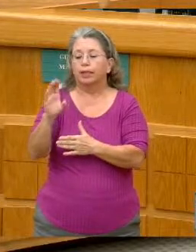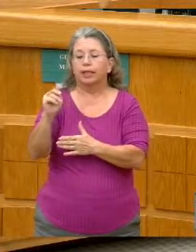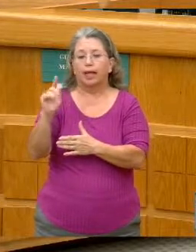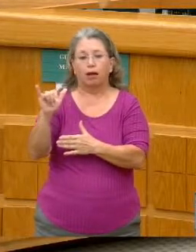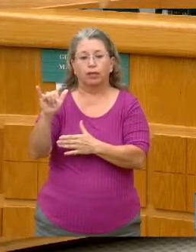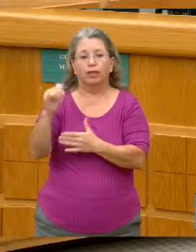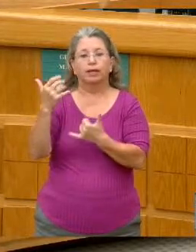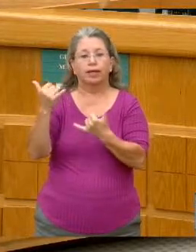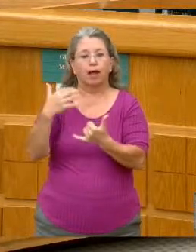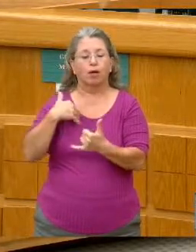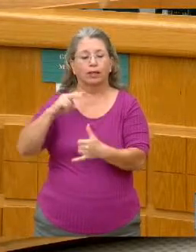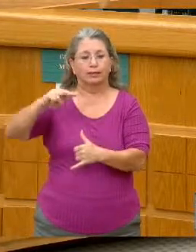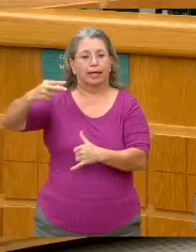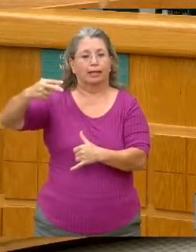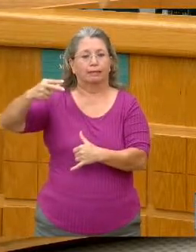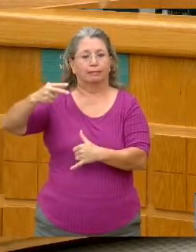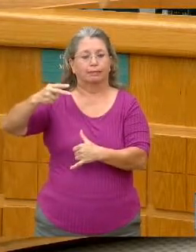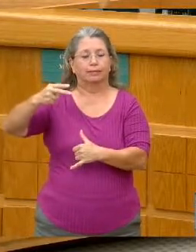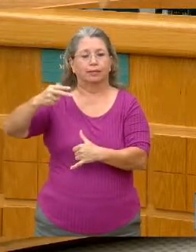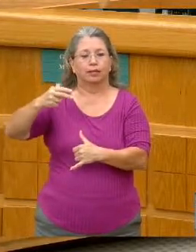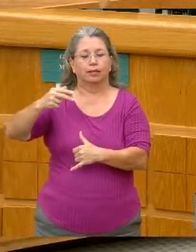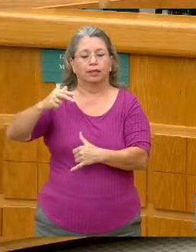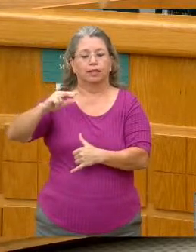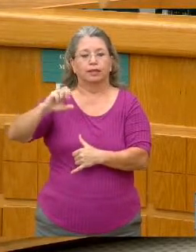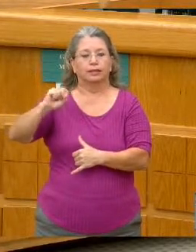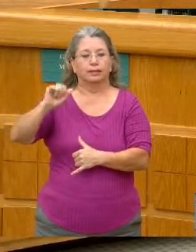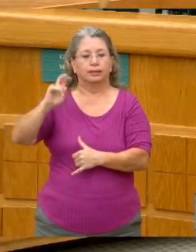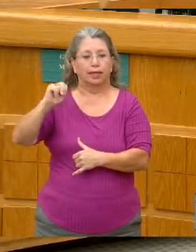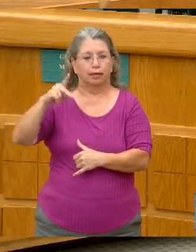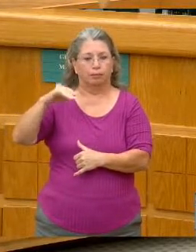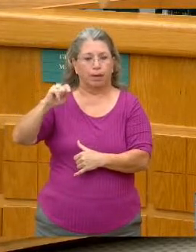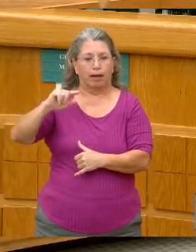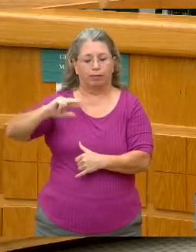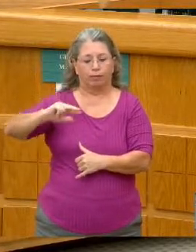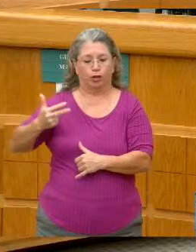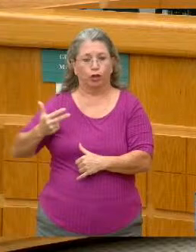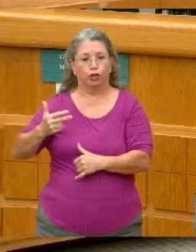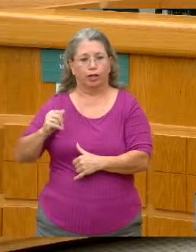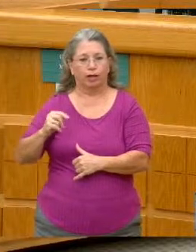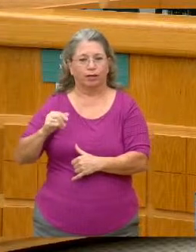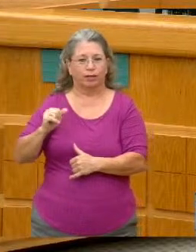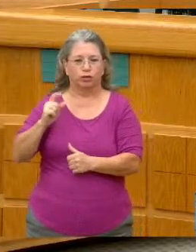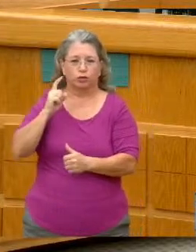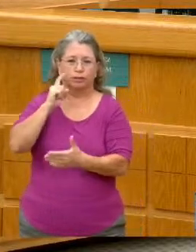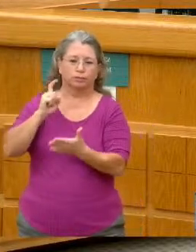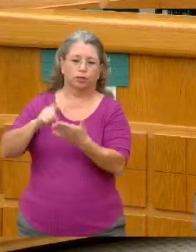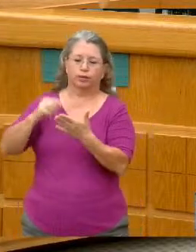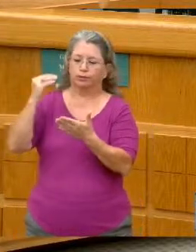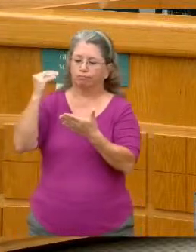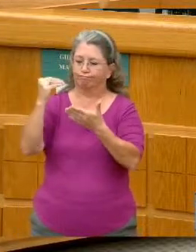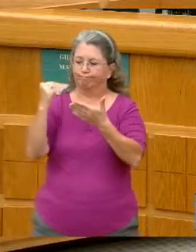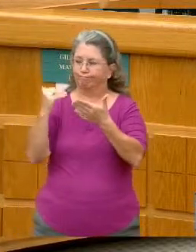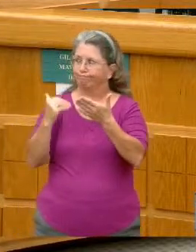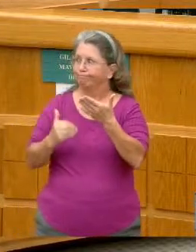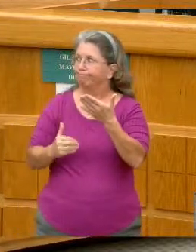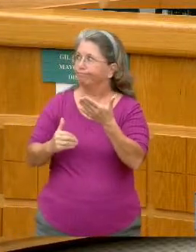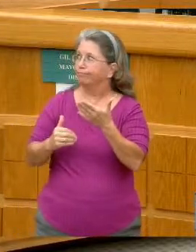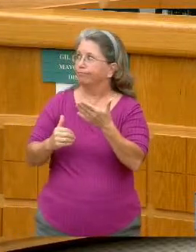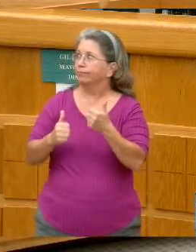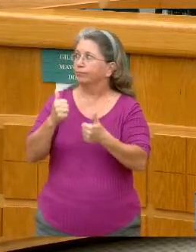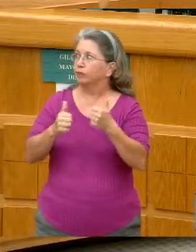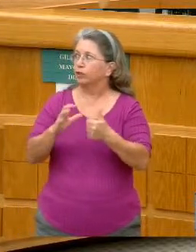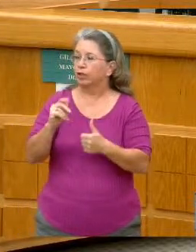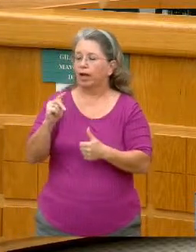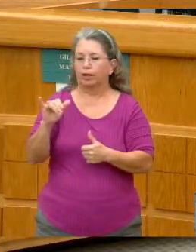second most confirmed cases, and San Patricio the third. And you can go down from there to the other counties in the coastal Bend